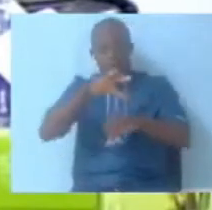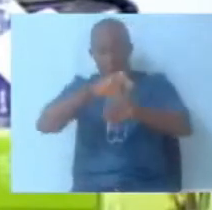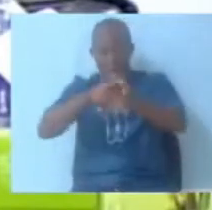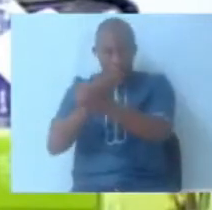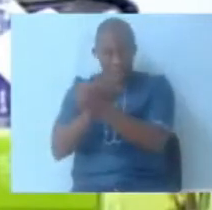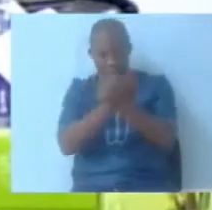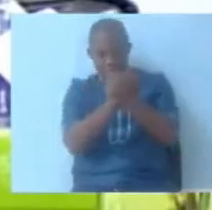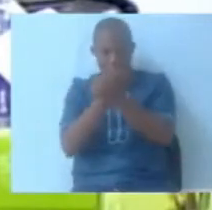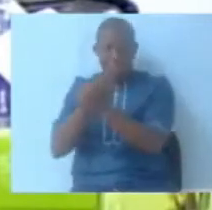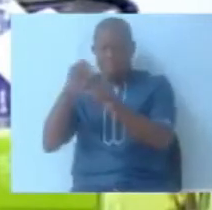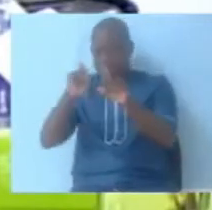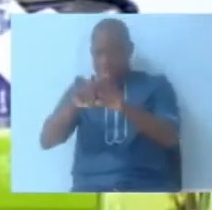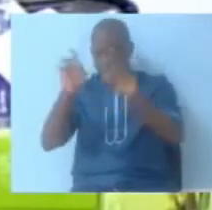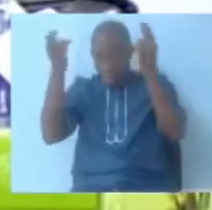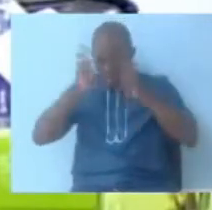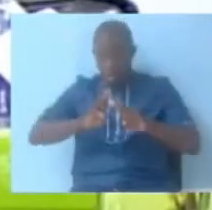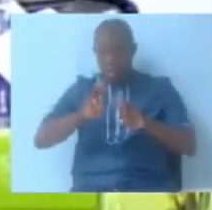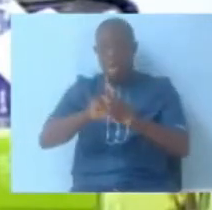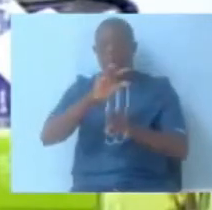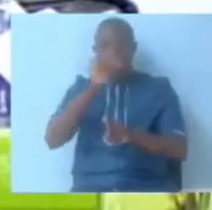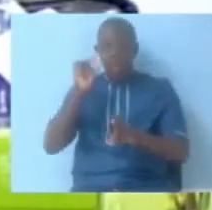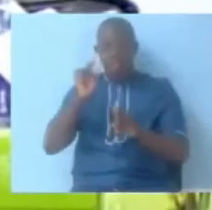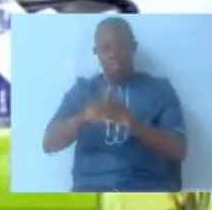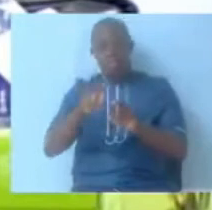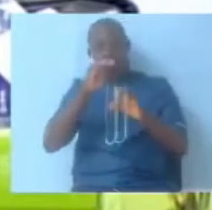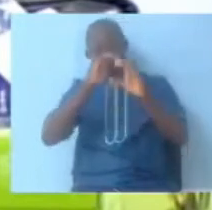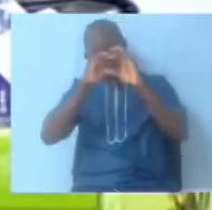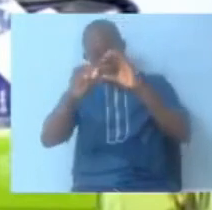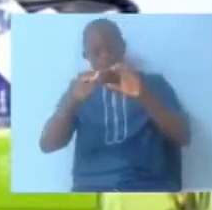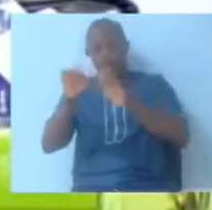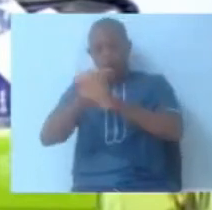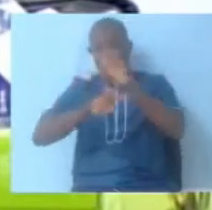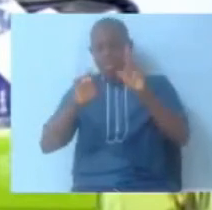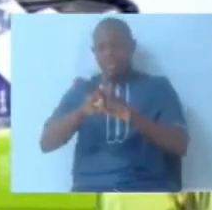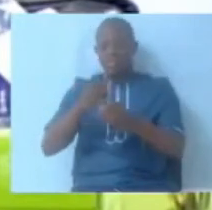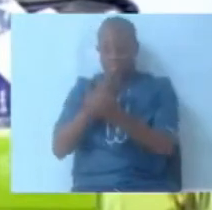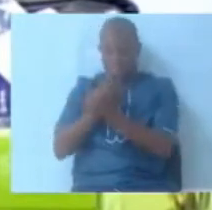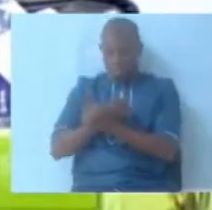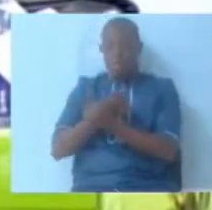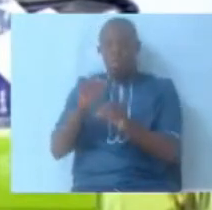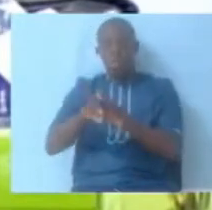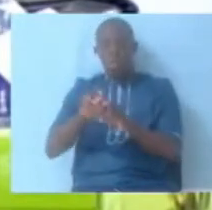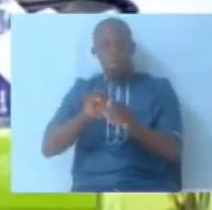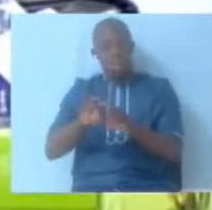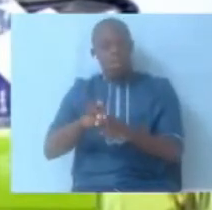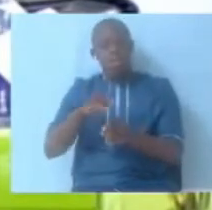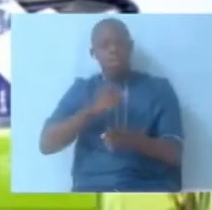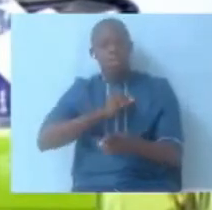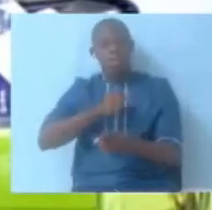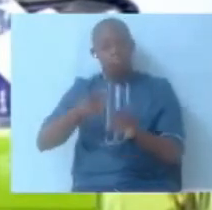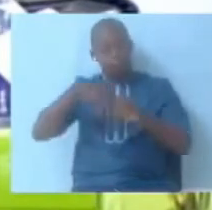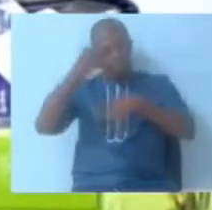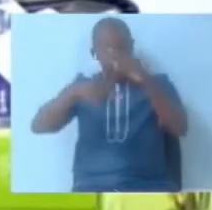and detention, their names were published under detention orders, and I went ahead to grant them bail. My only difficulty was